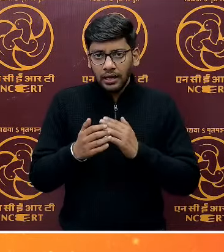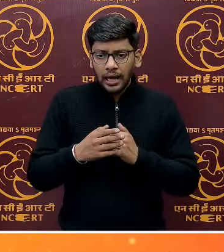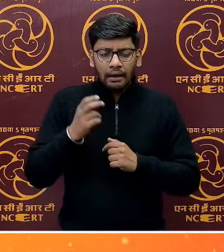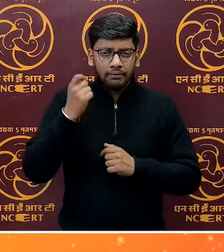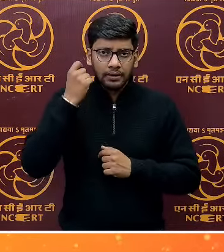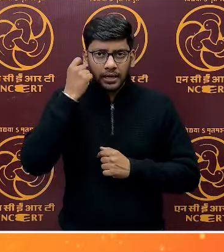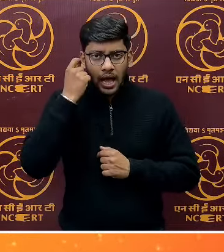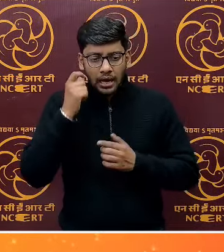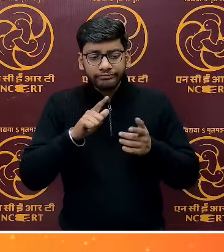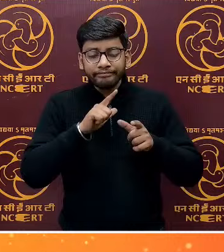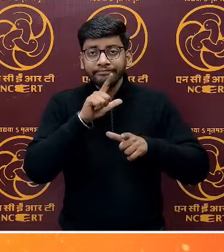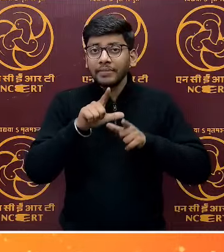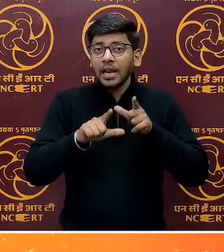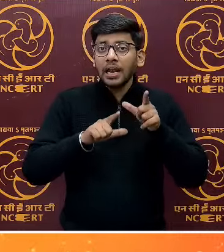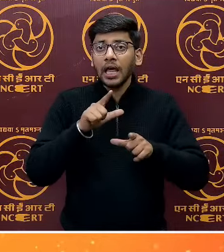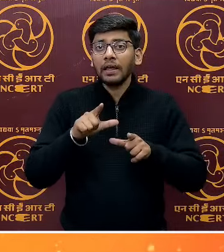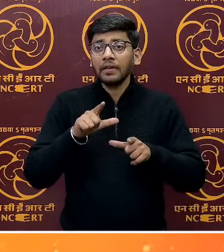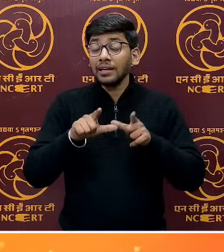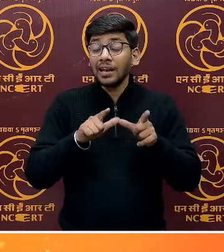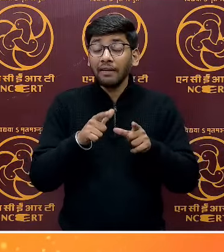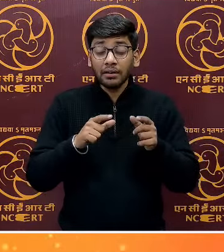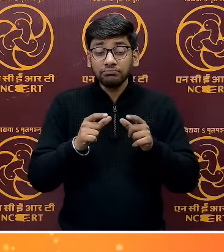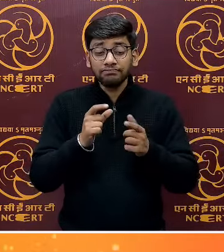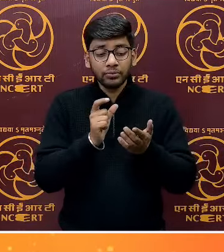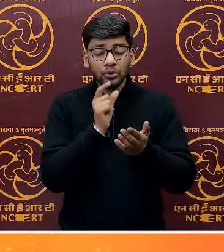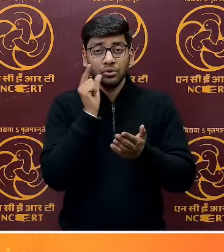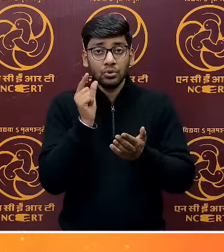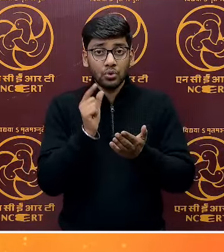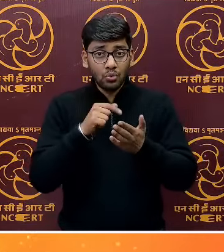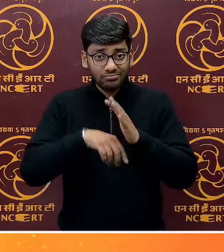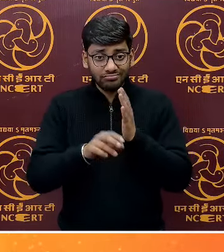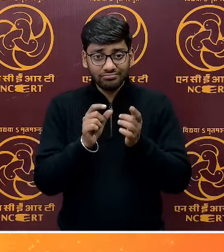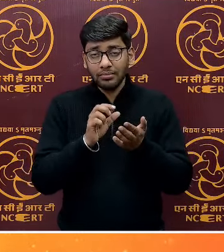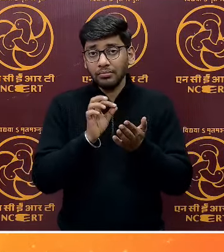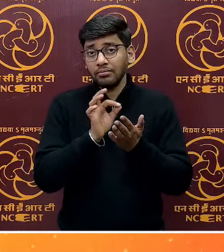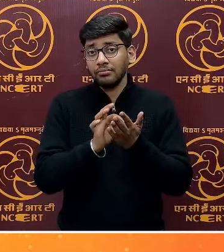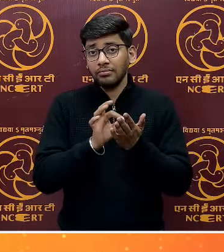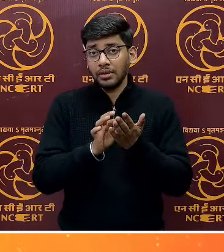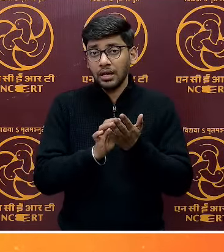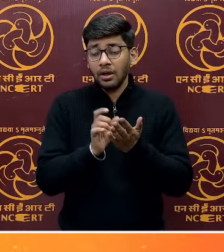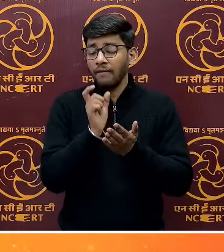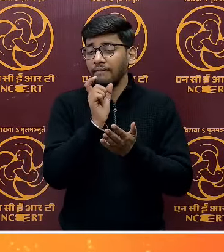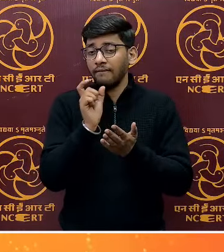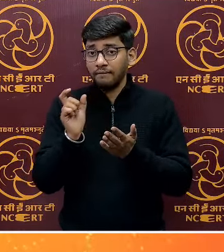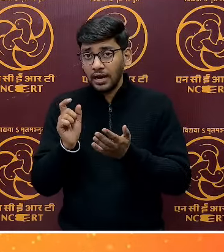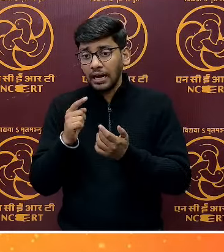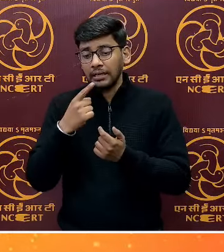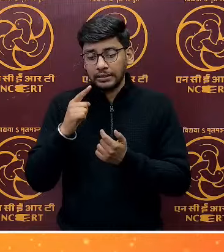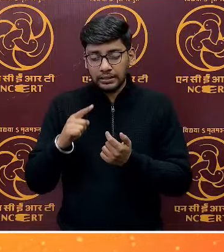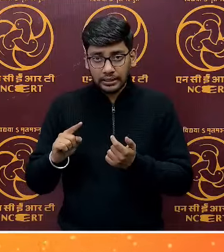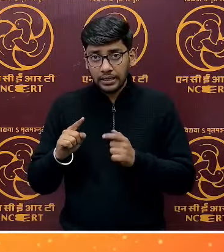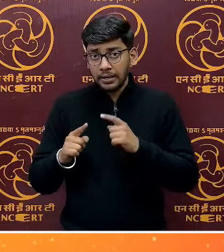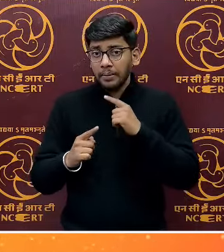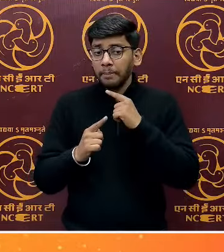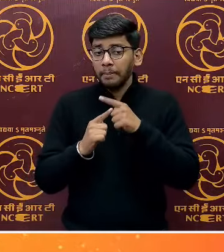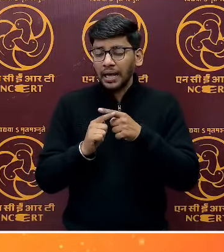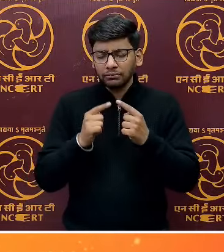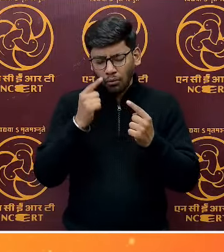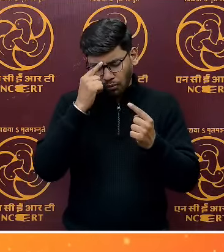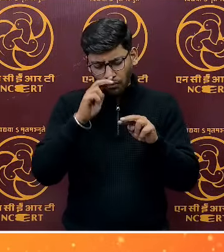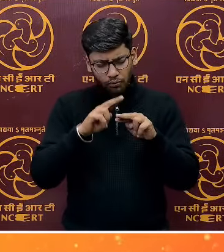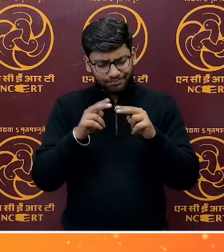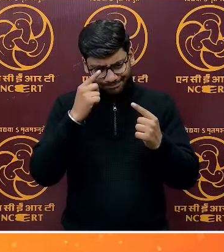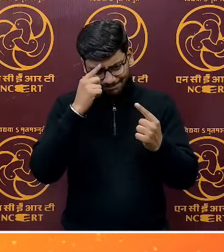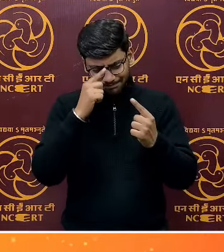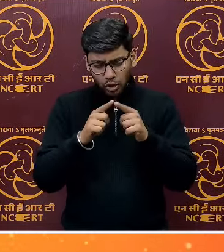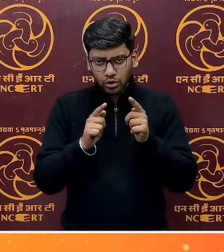understand language well. Like this is a very good usage of language in this poem, to use the right words and be precise about using them. It's a very